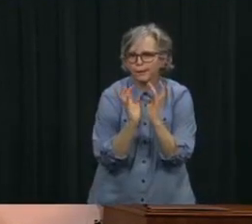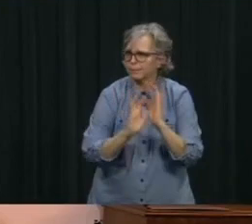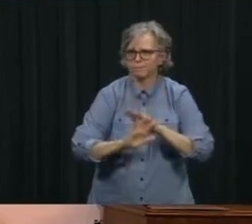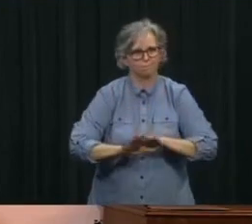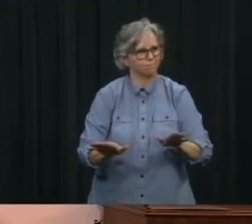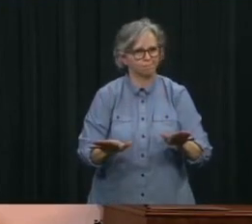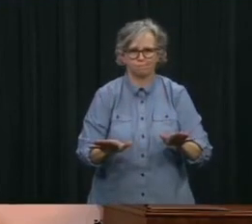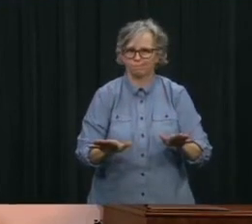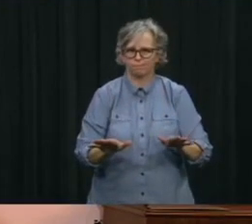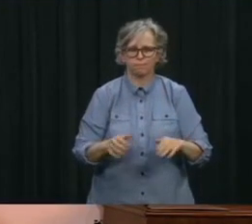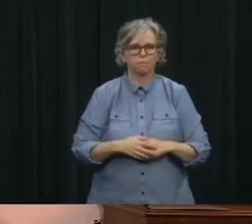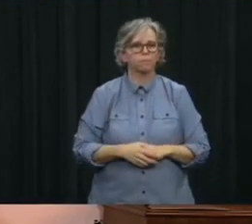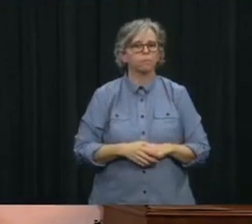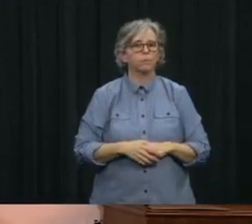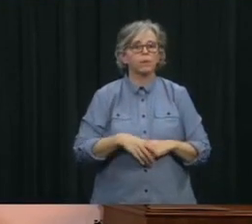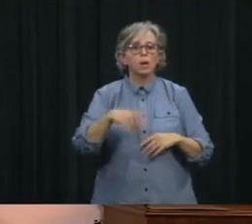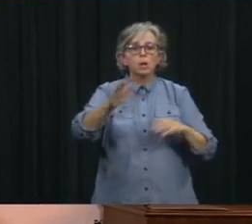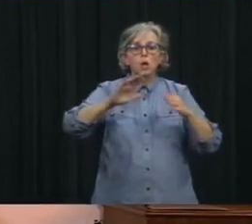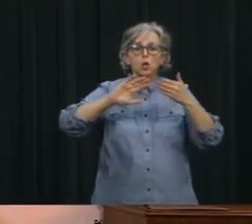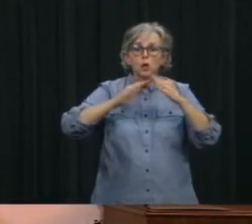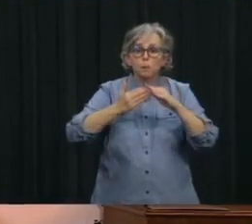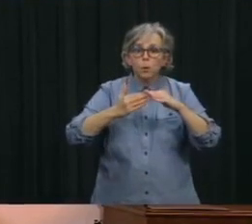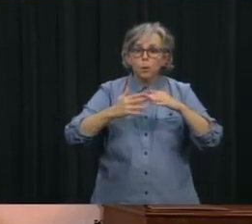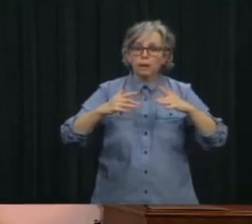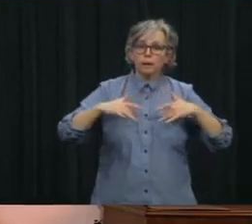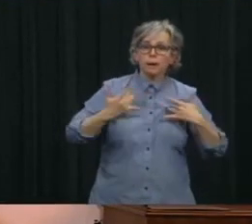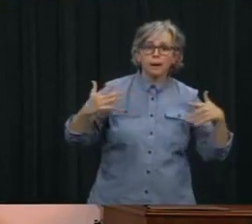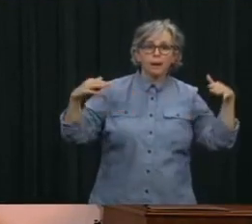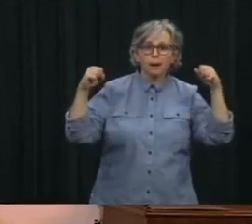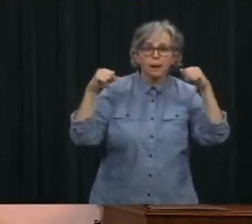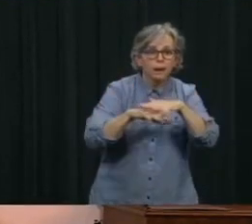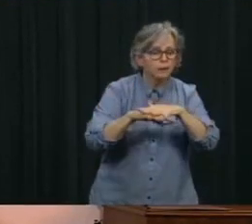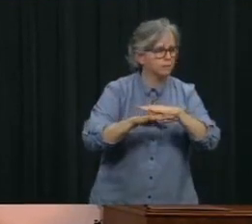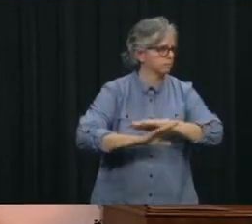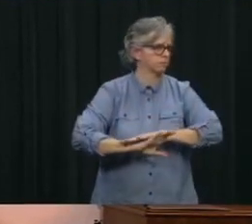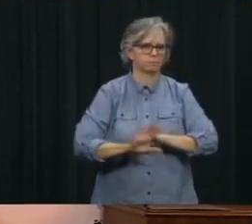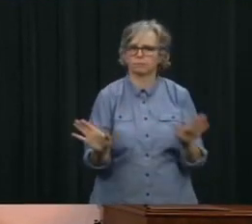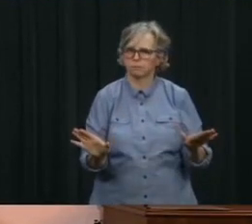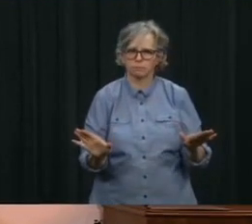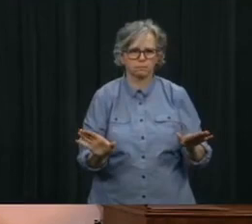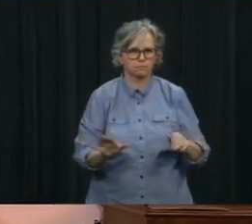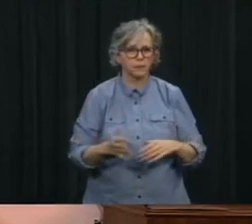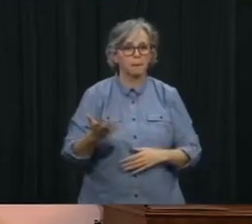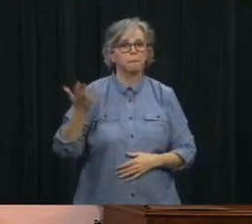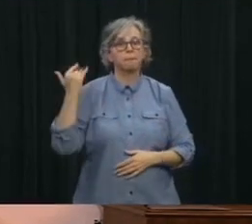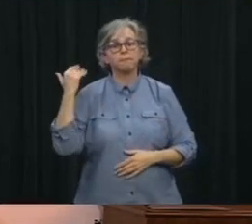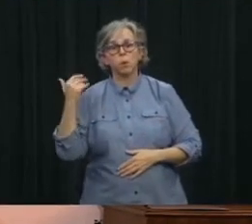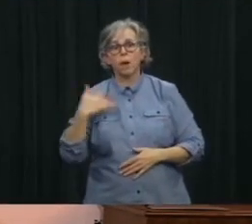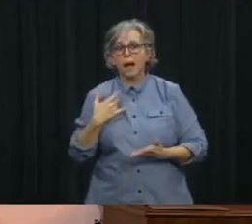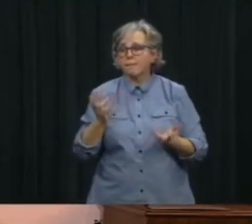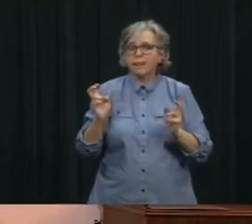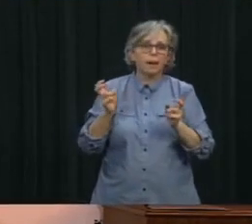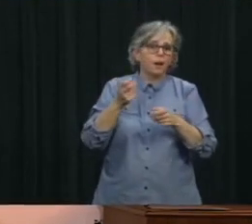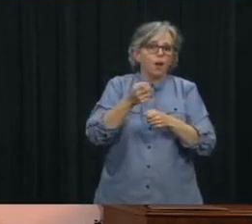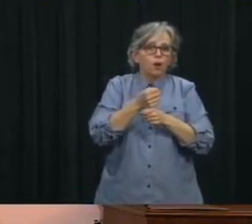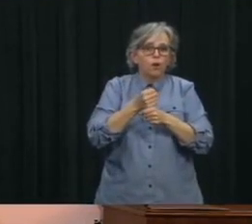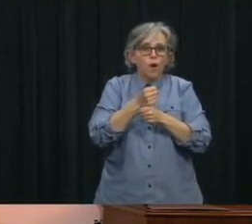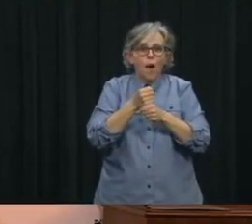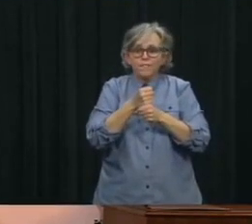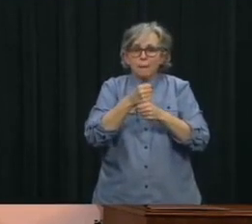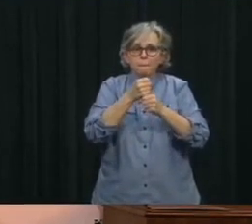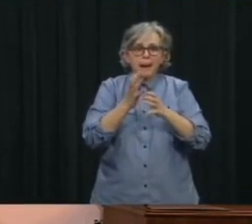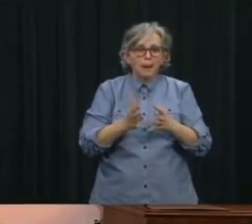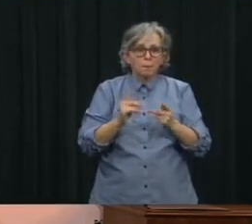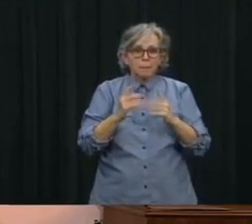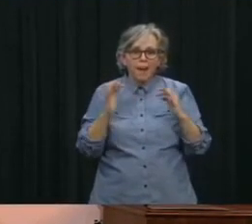No community gathering space. You may have a coffee maker where people gather. No more. You got to stop that kind of stuff. You can't have people going